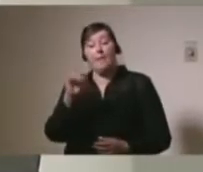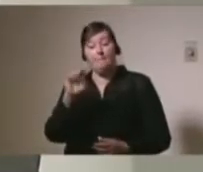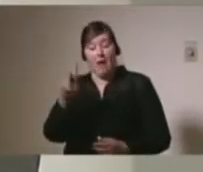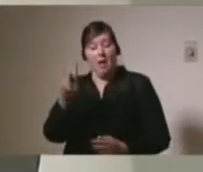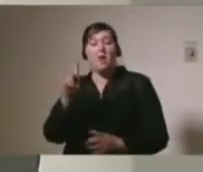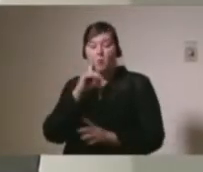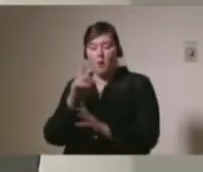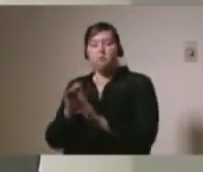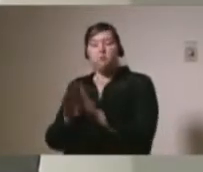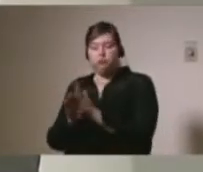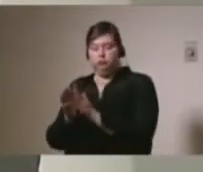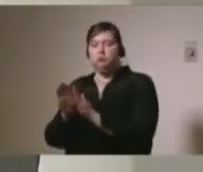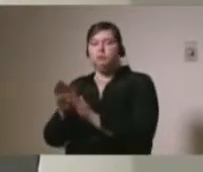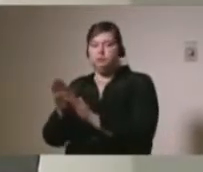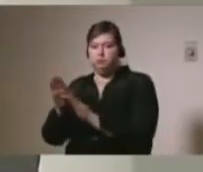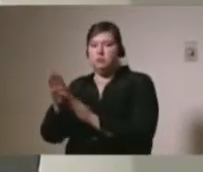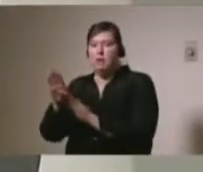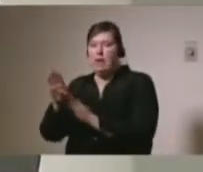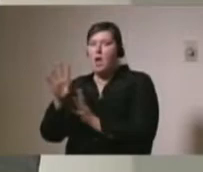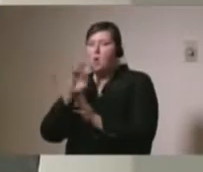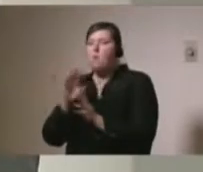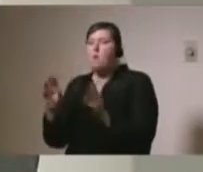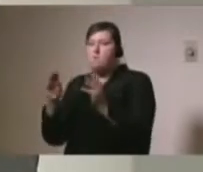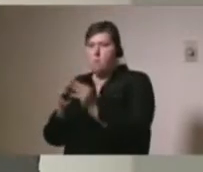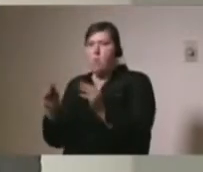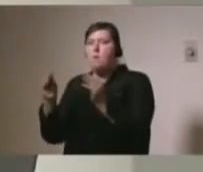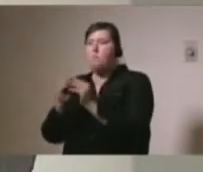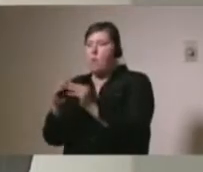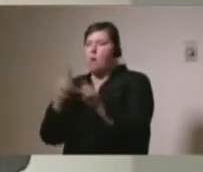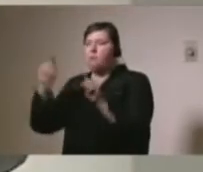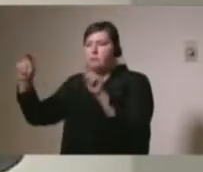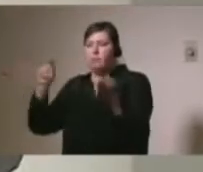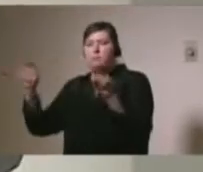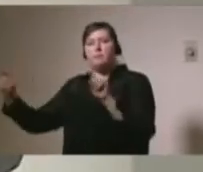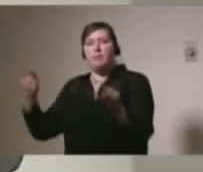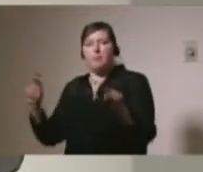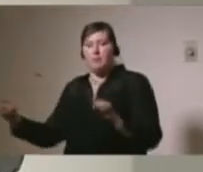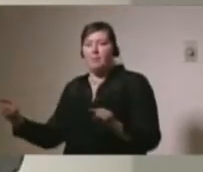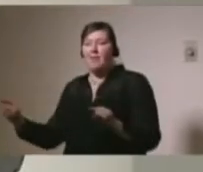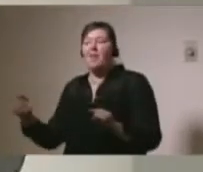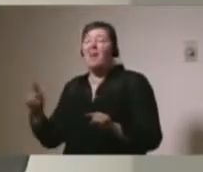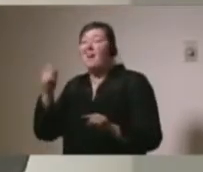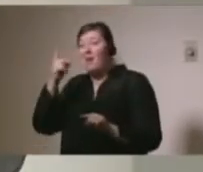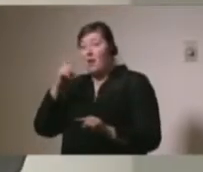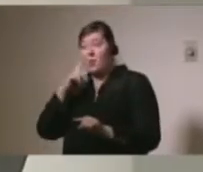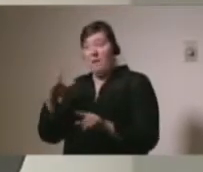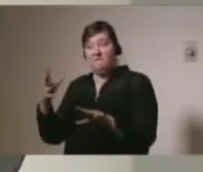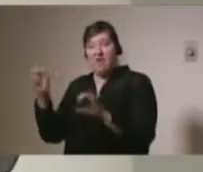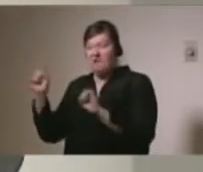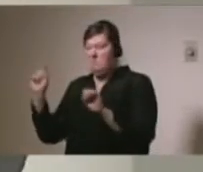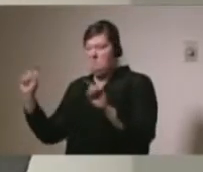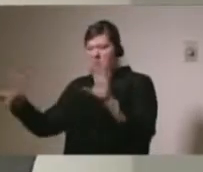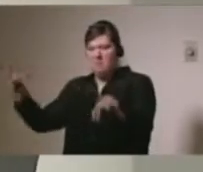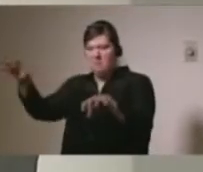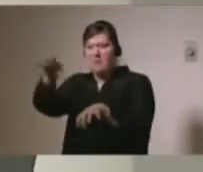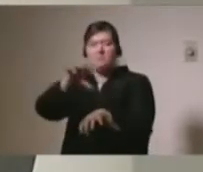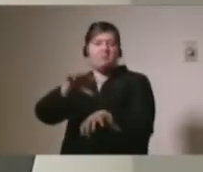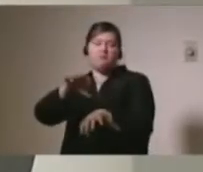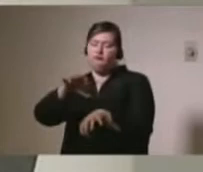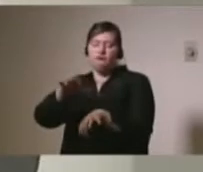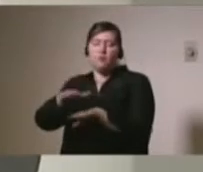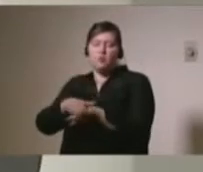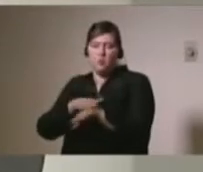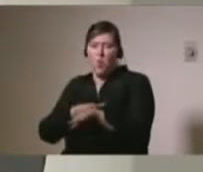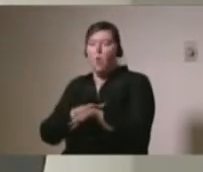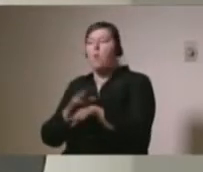grow and be more visible in the main centres, but this will occur slowly until an injection of